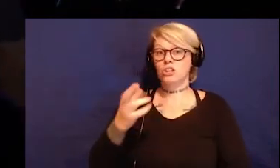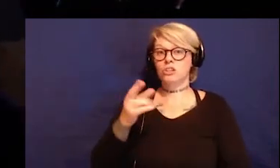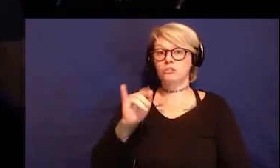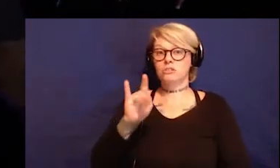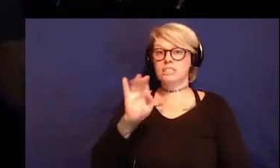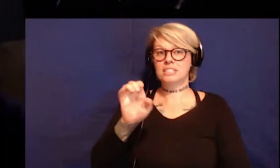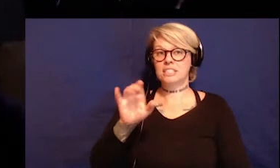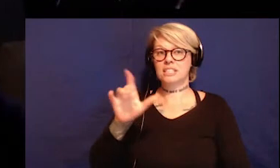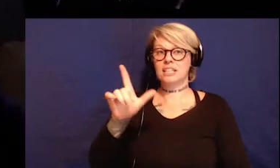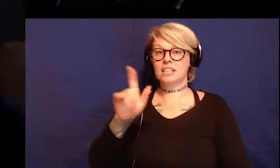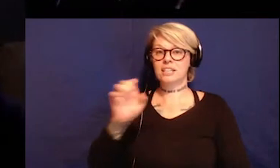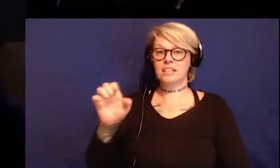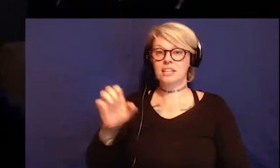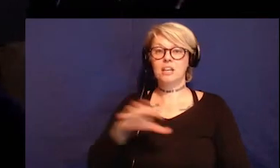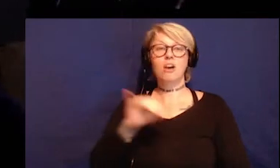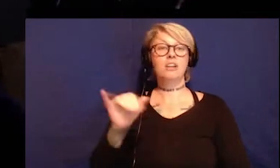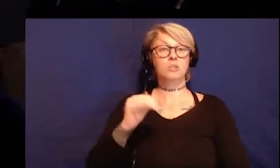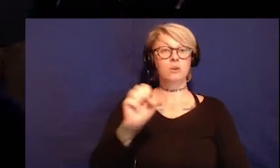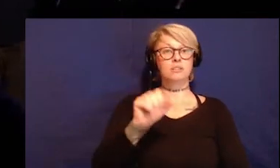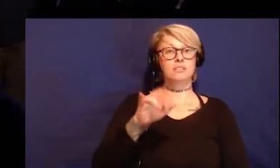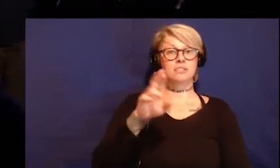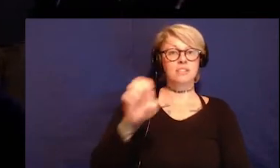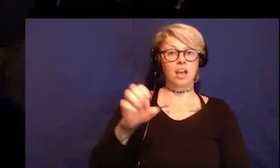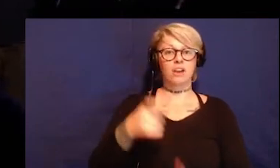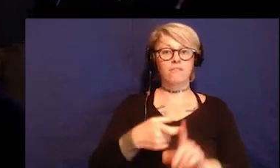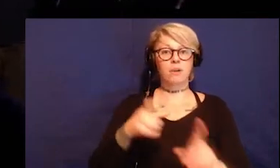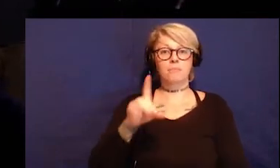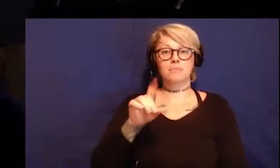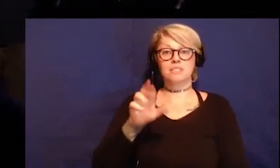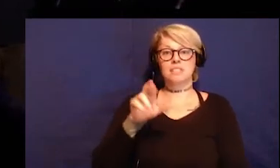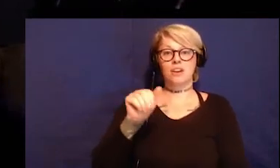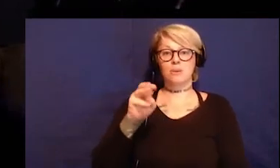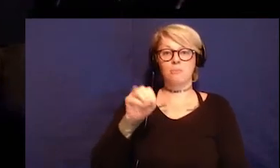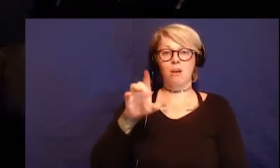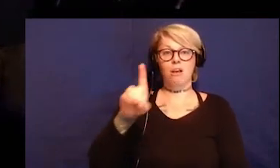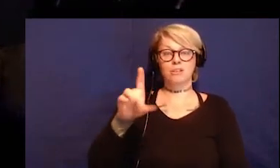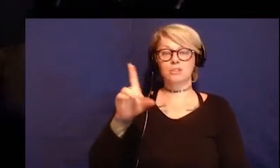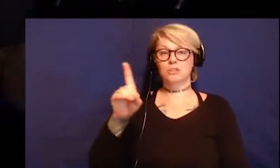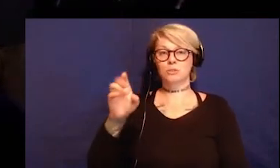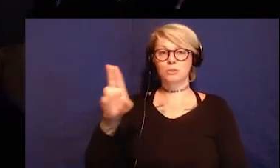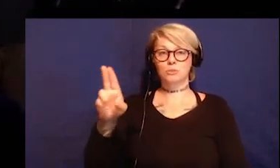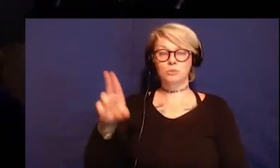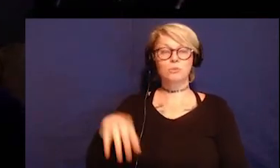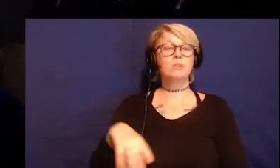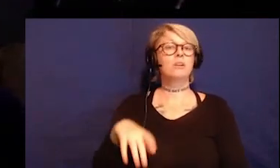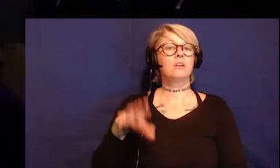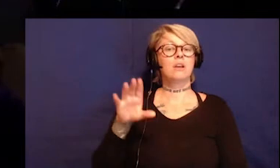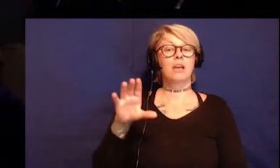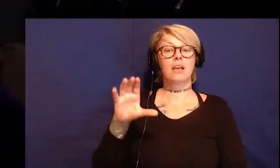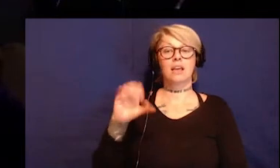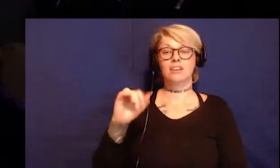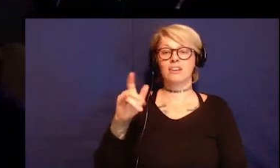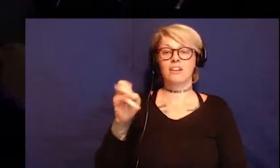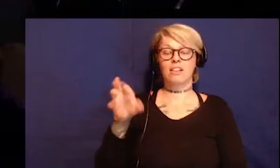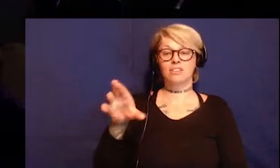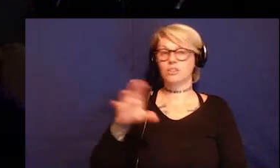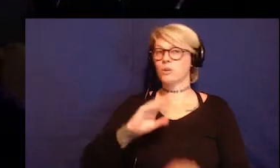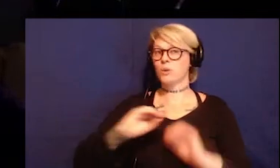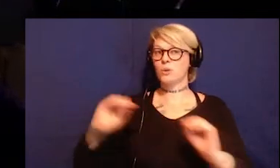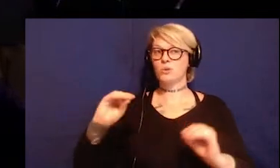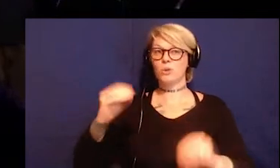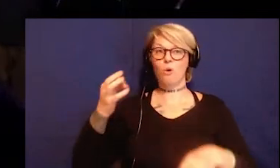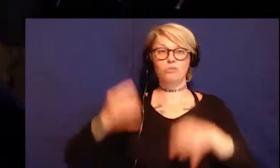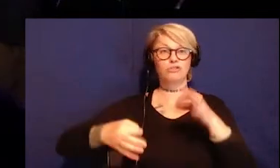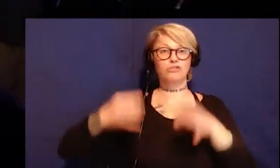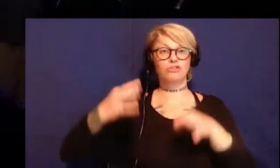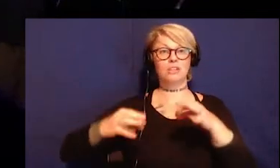Sire, a father-daughter vampire story by Dara Mondu, directed by Calder. And No Justice, No Peace by King